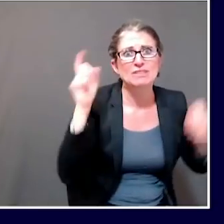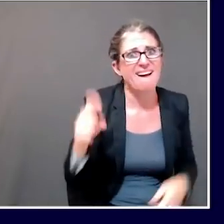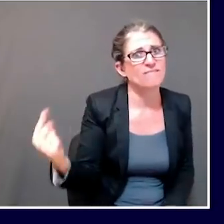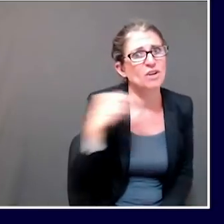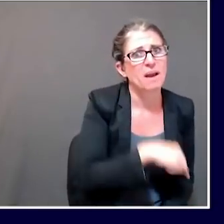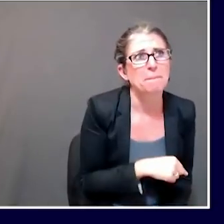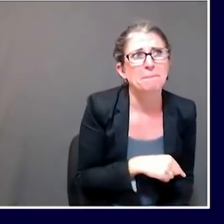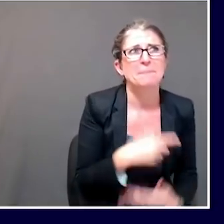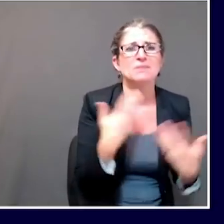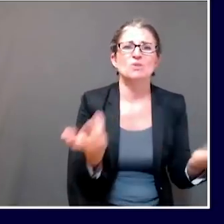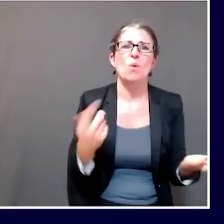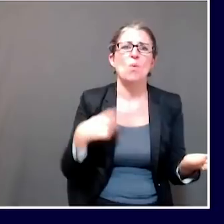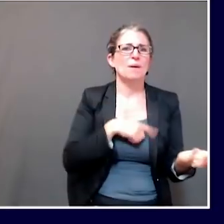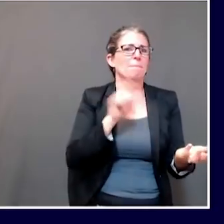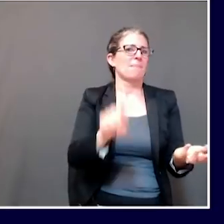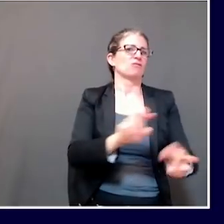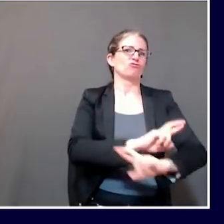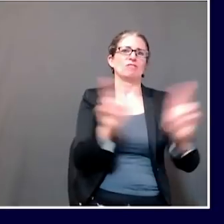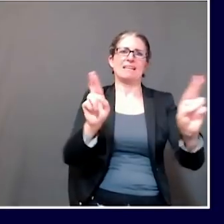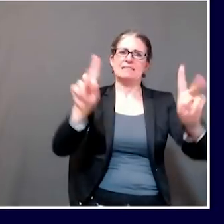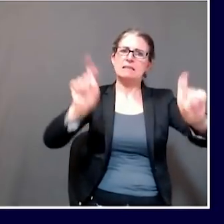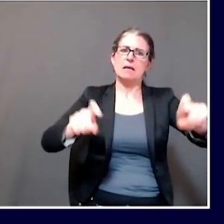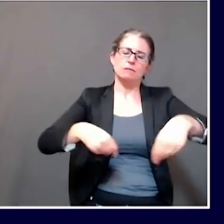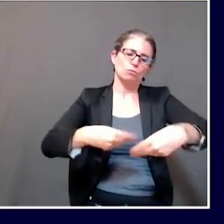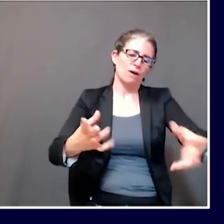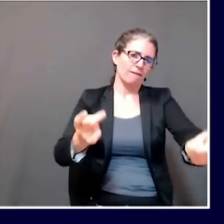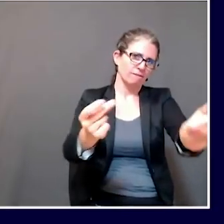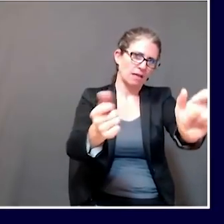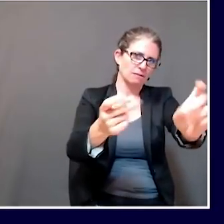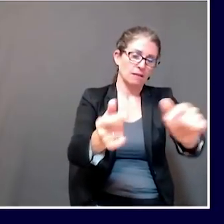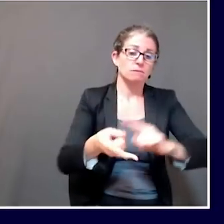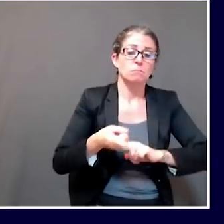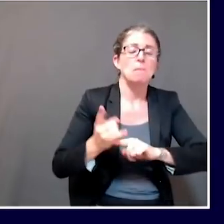get a result as quickly as possible.